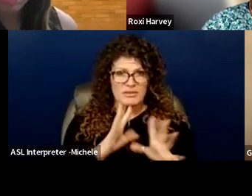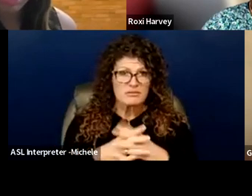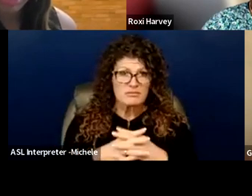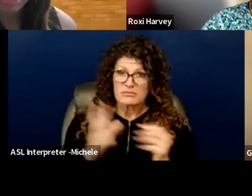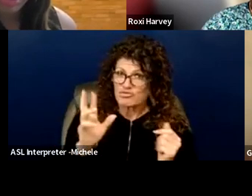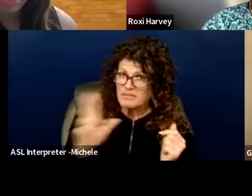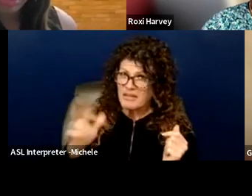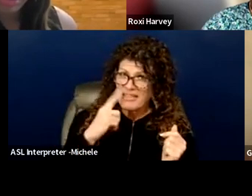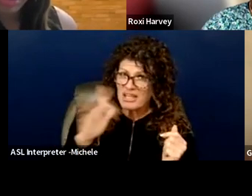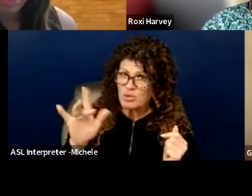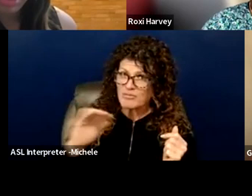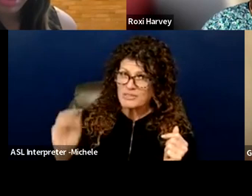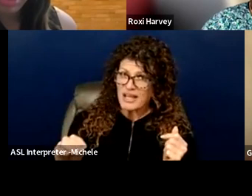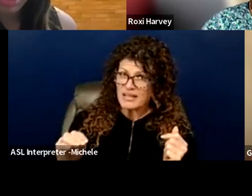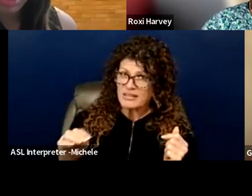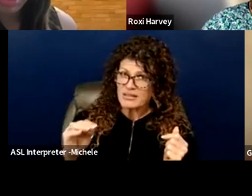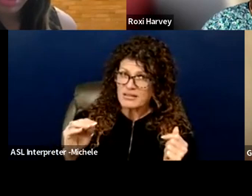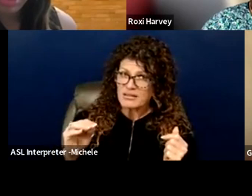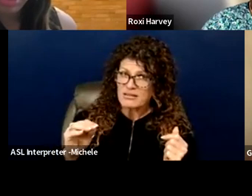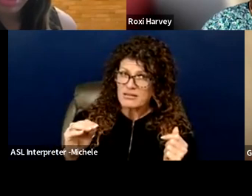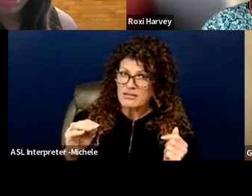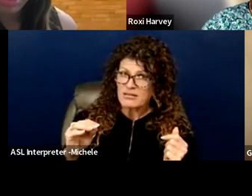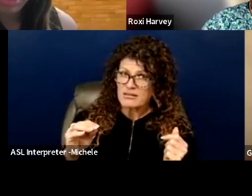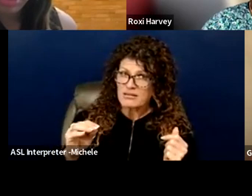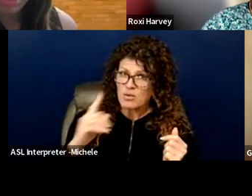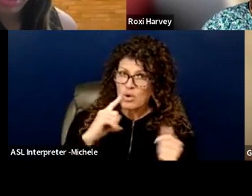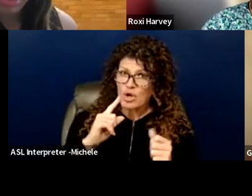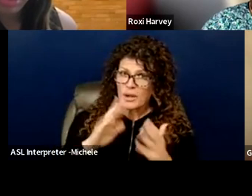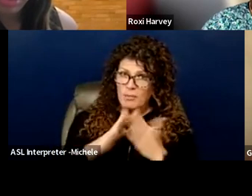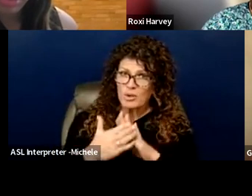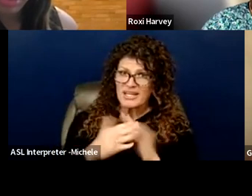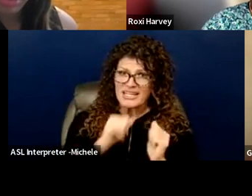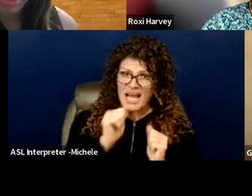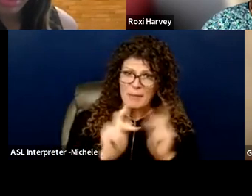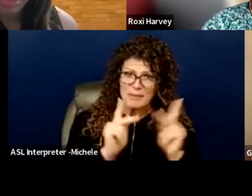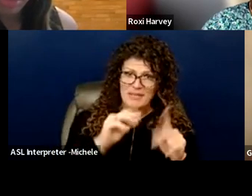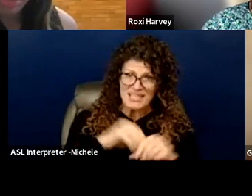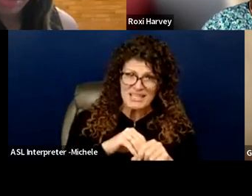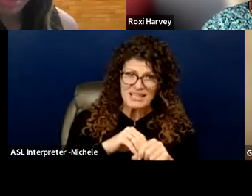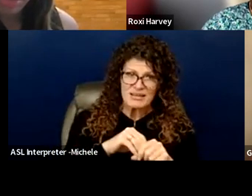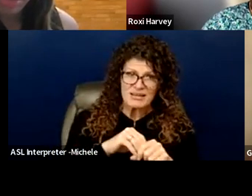Respectfully, though, I think it was 25% were community, not people who are in the